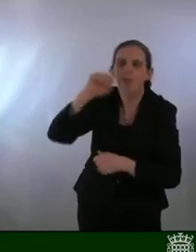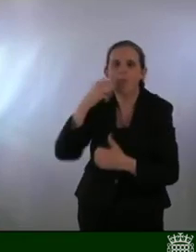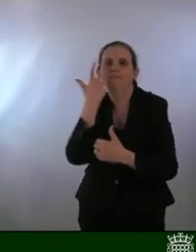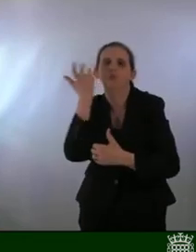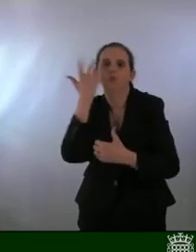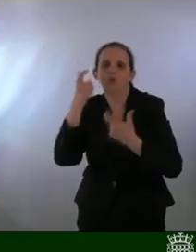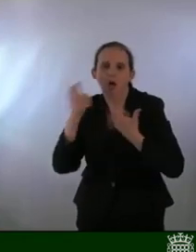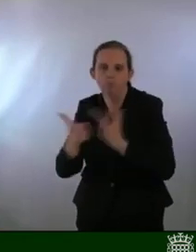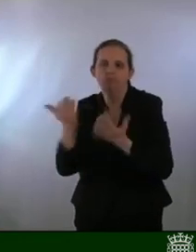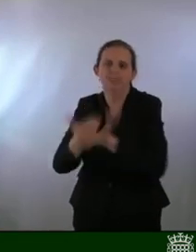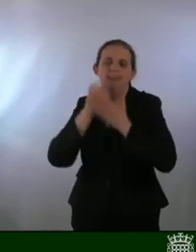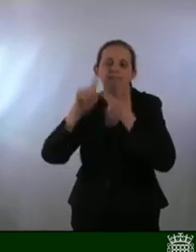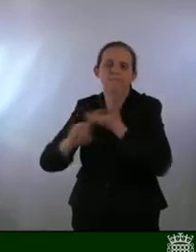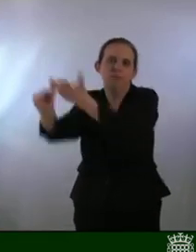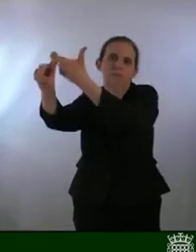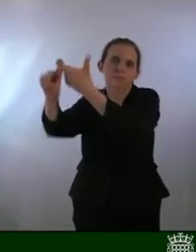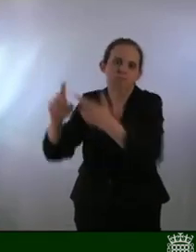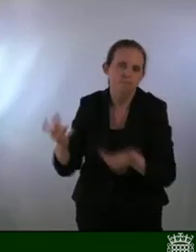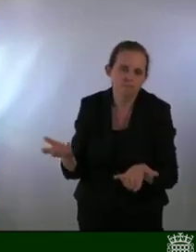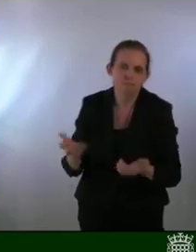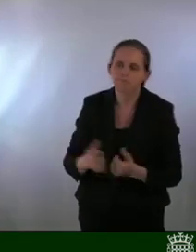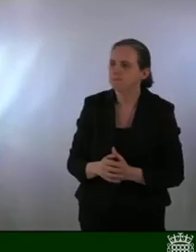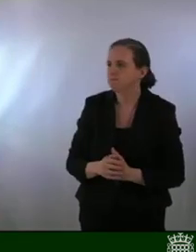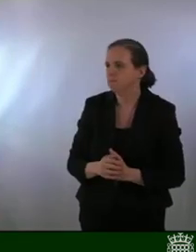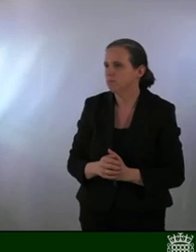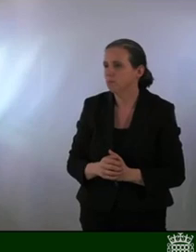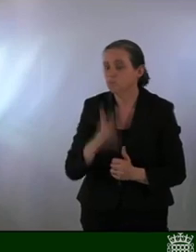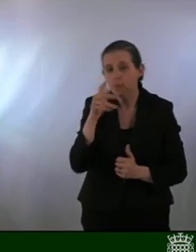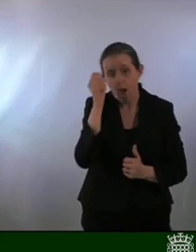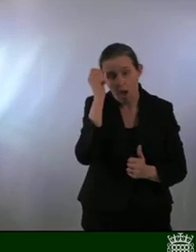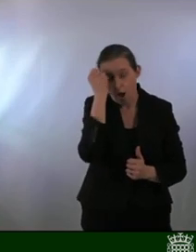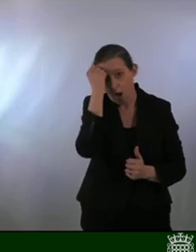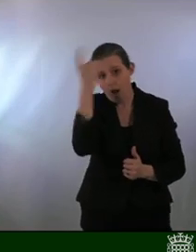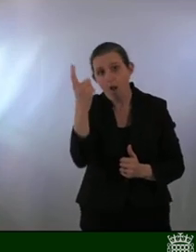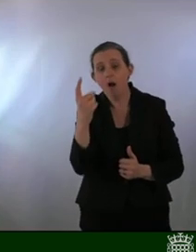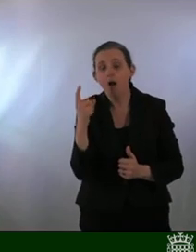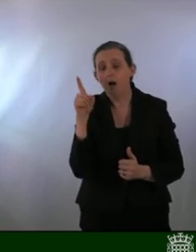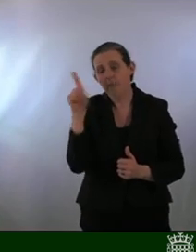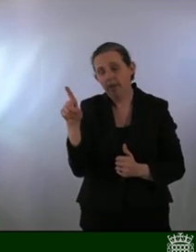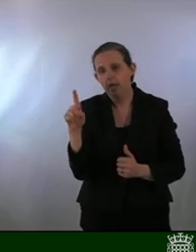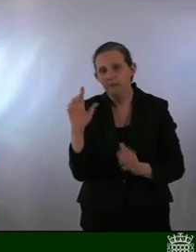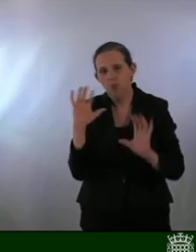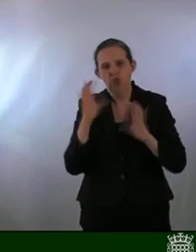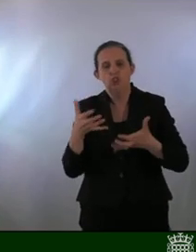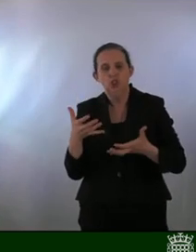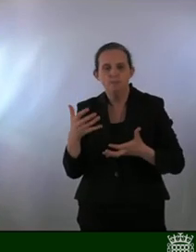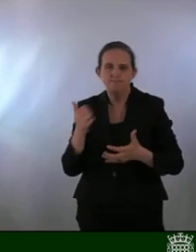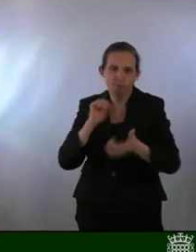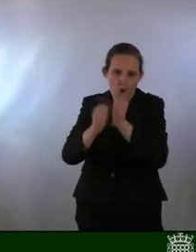I do understand the concerns that the honourable gentleman raises, right honourable gentleman, and I think it is